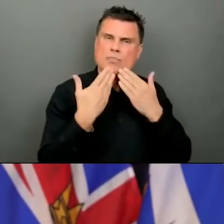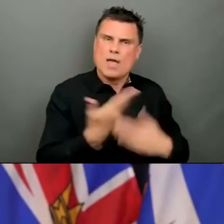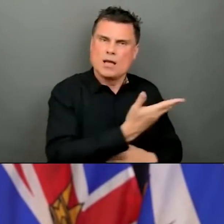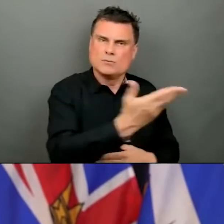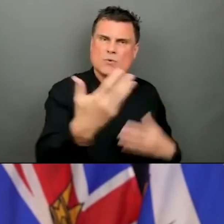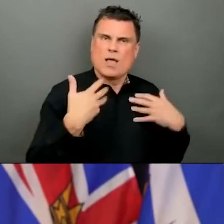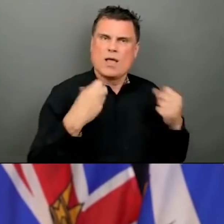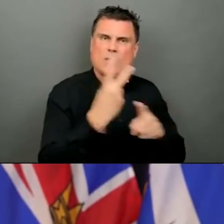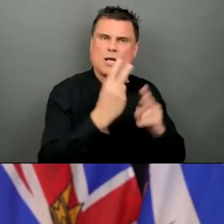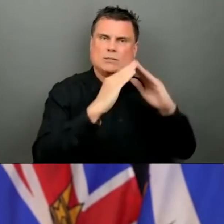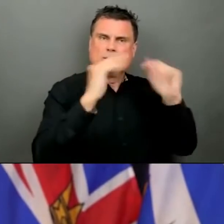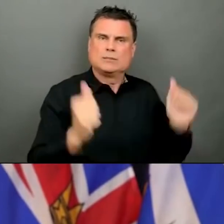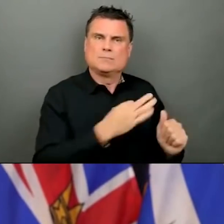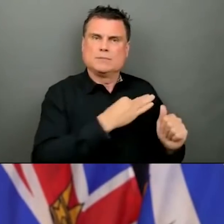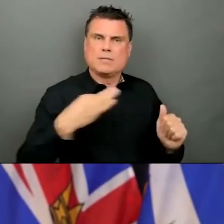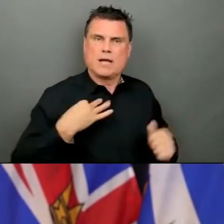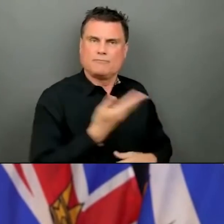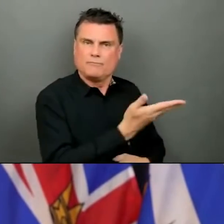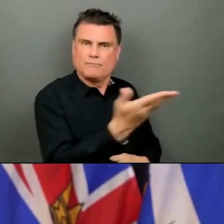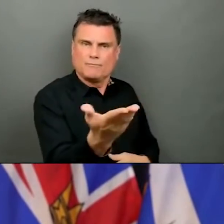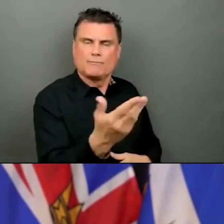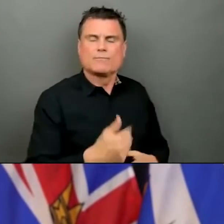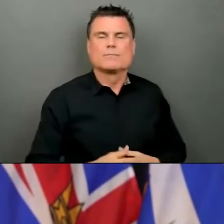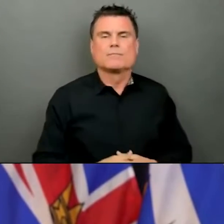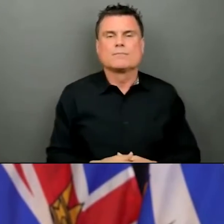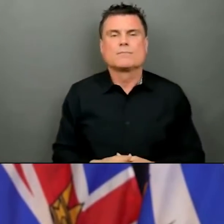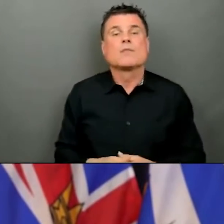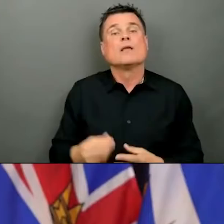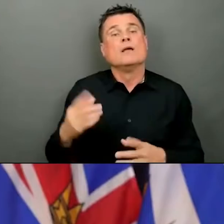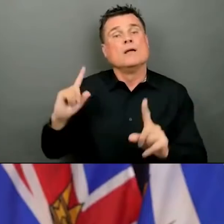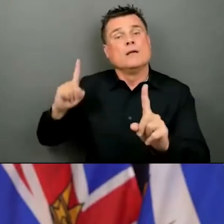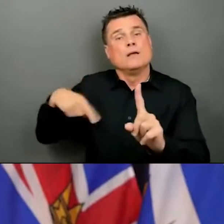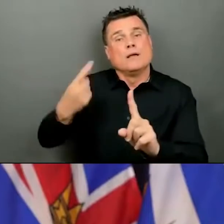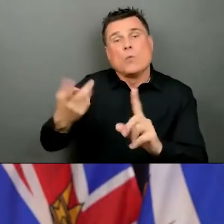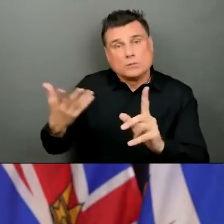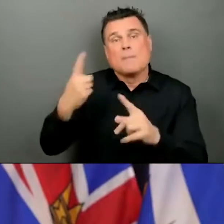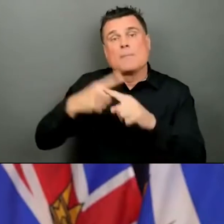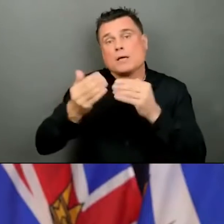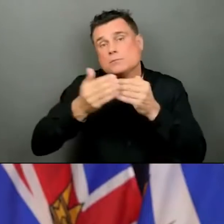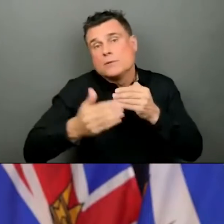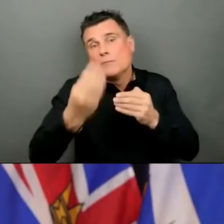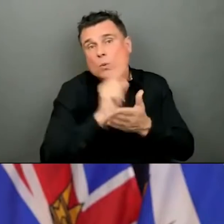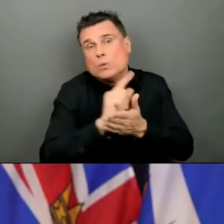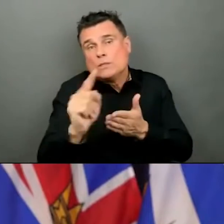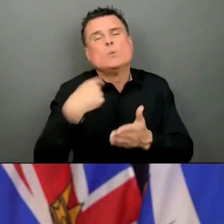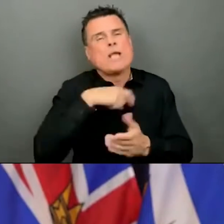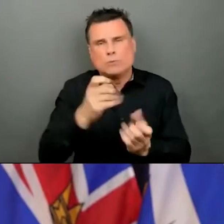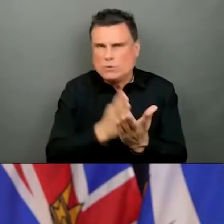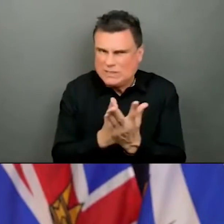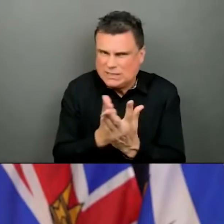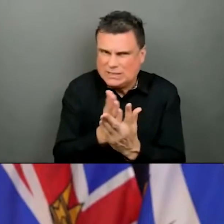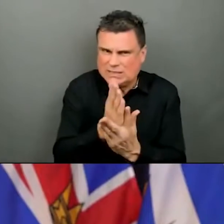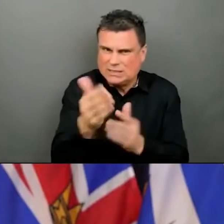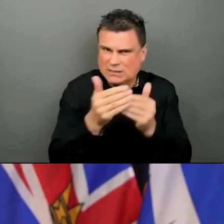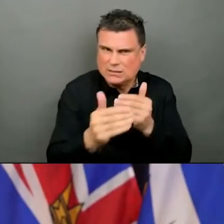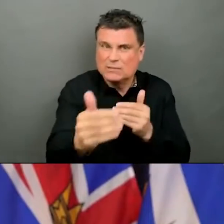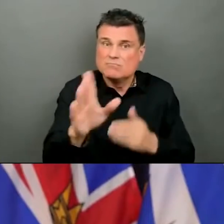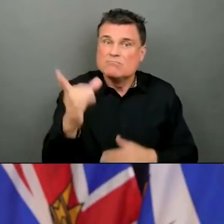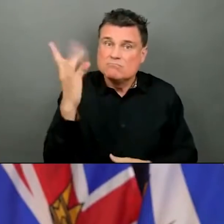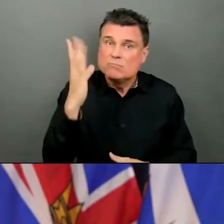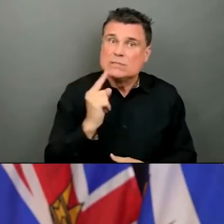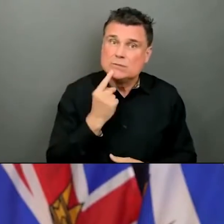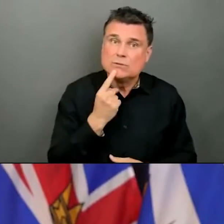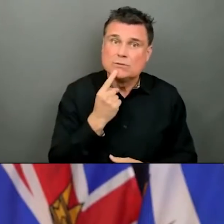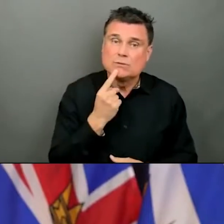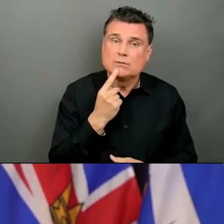of weeks? We're in a serious situation. Minister Dix will talk about the numbers, but we require serious measures if we're going to get to